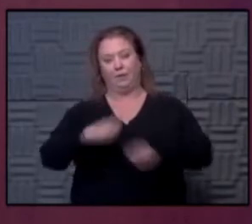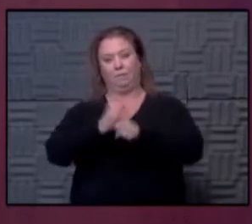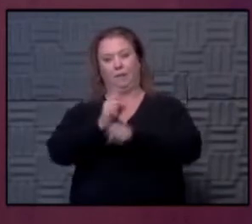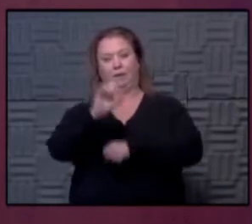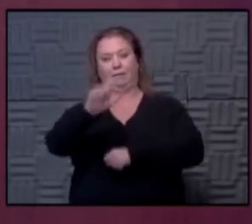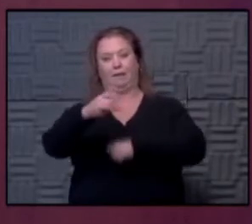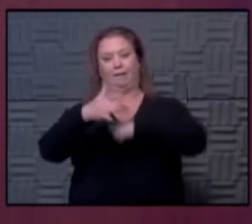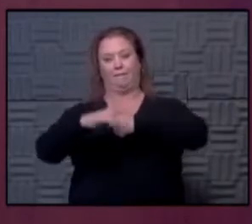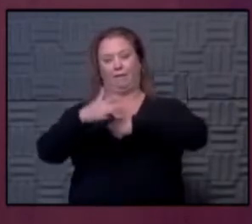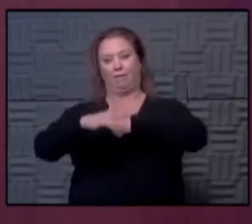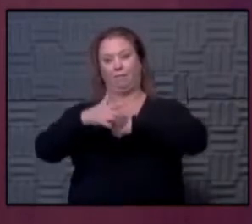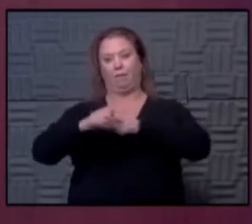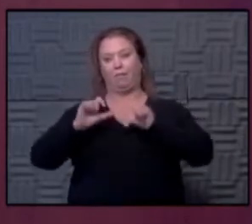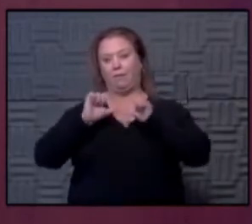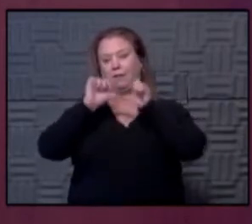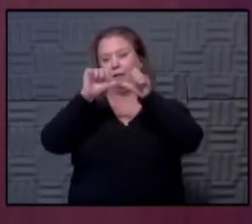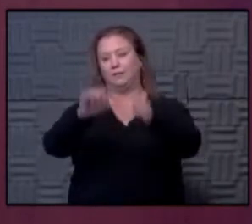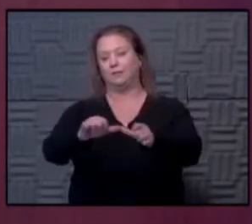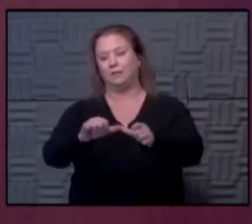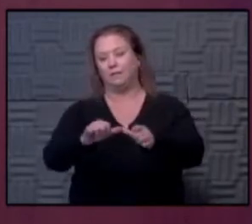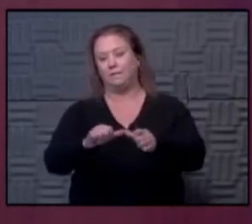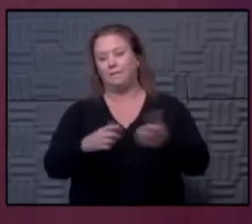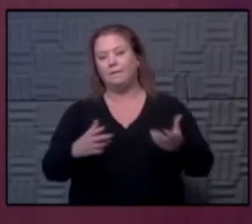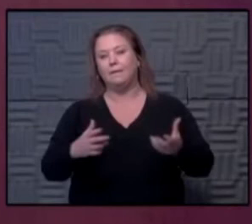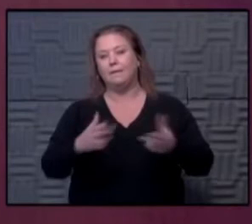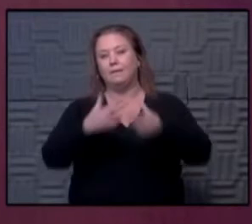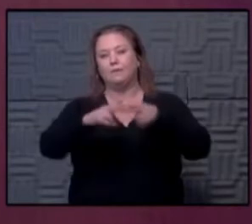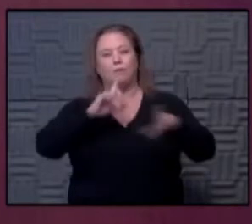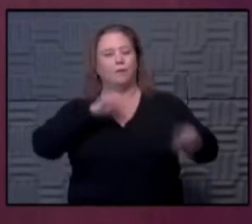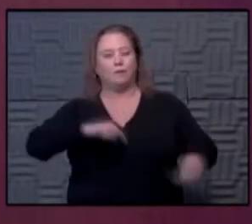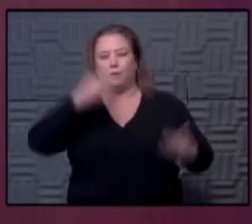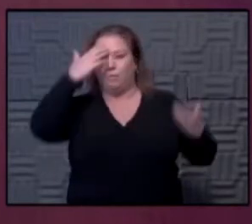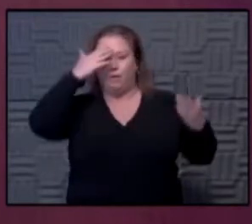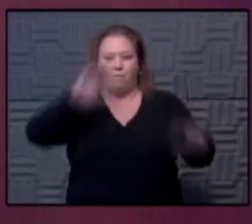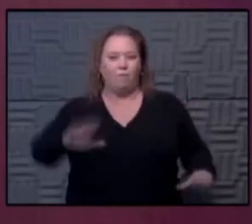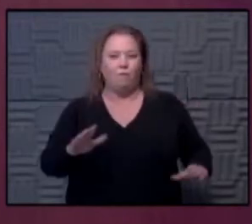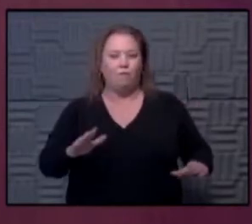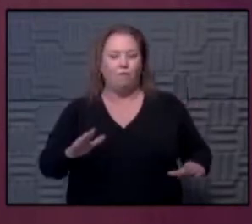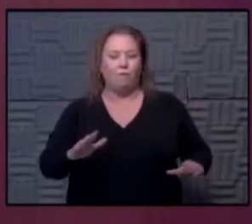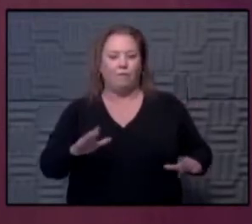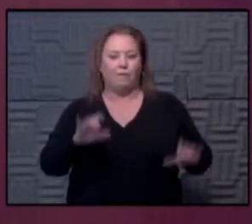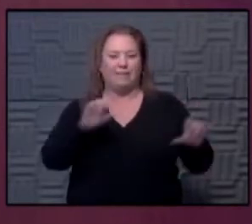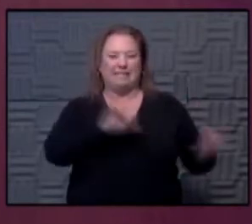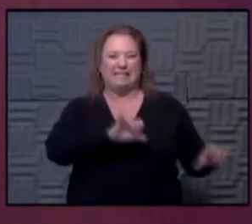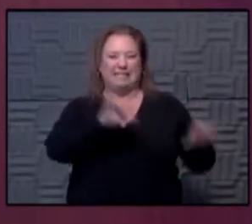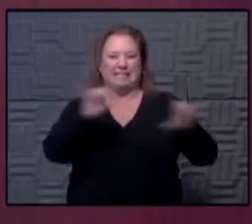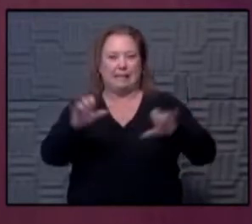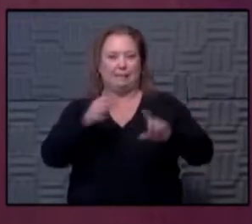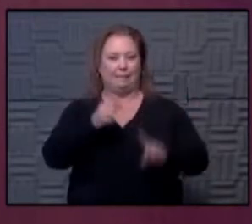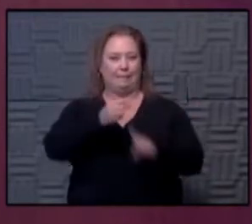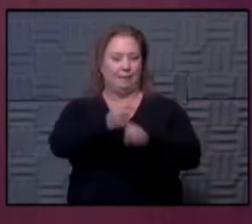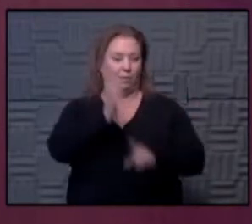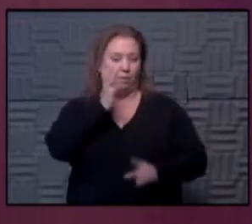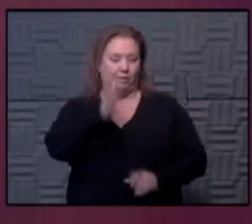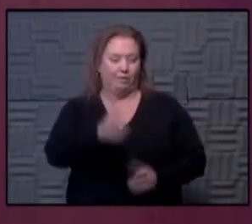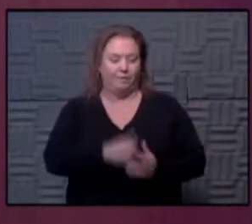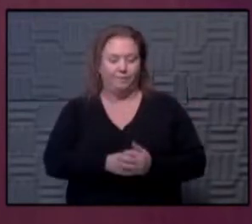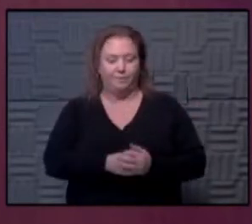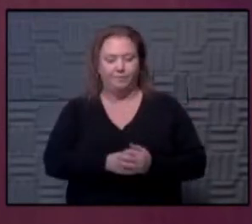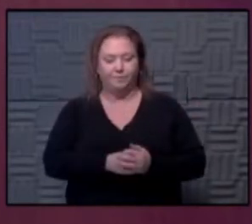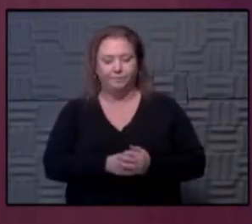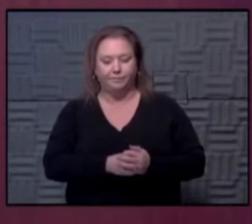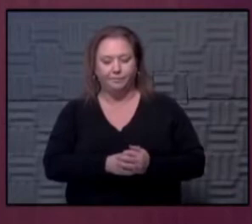that available supply last longer? But the short answer is we don't know that it would have the same impact. And so right